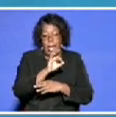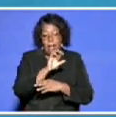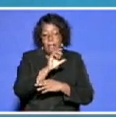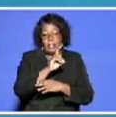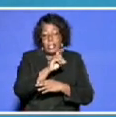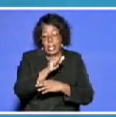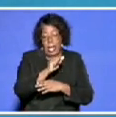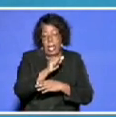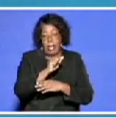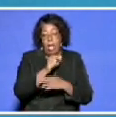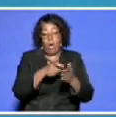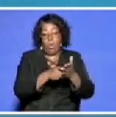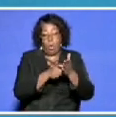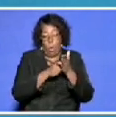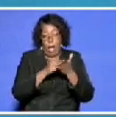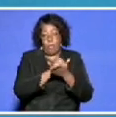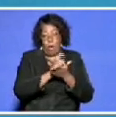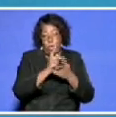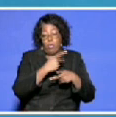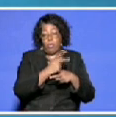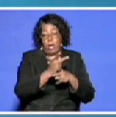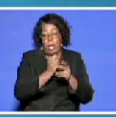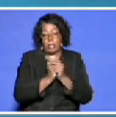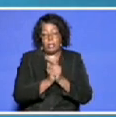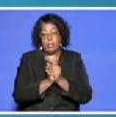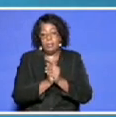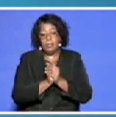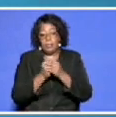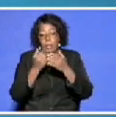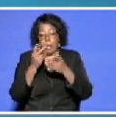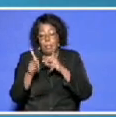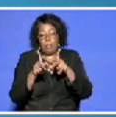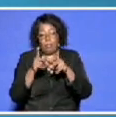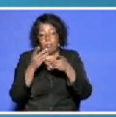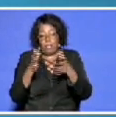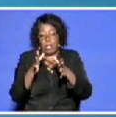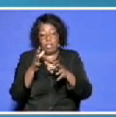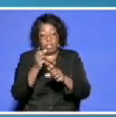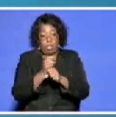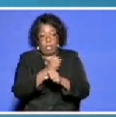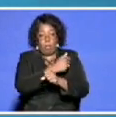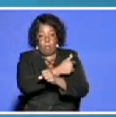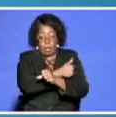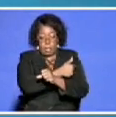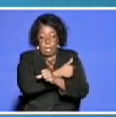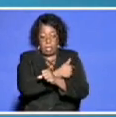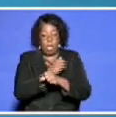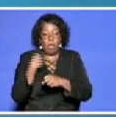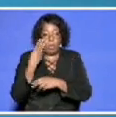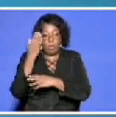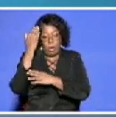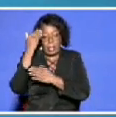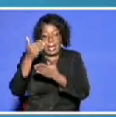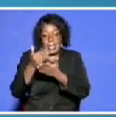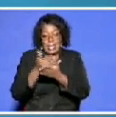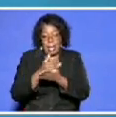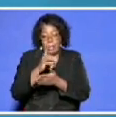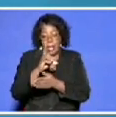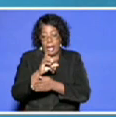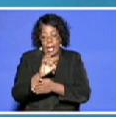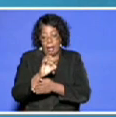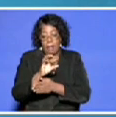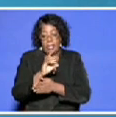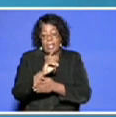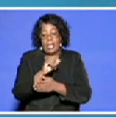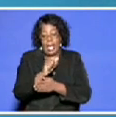approved product. While millions of people have already safely received COVID-19 vaccines, we recognize that for some, the FDA approval